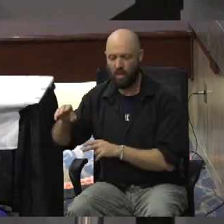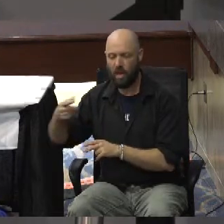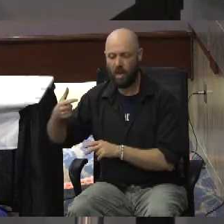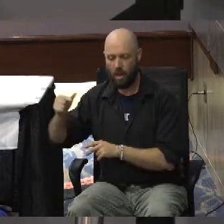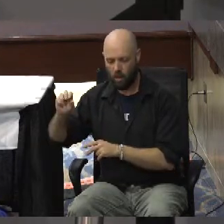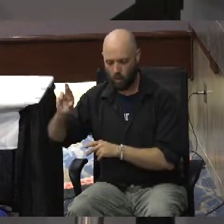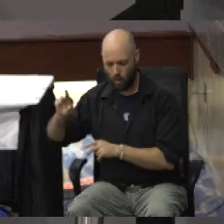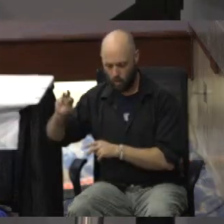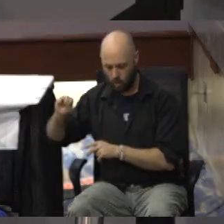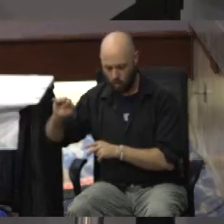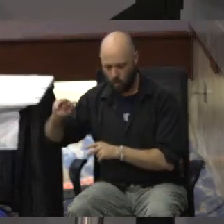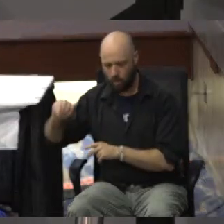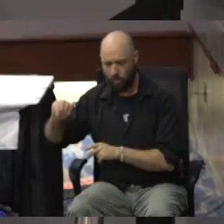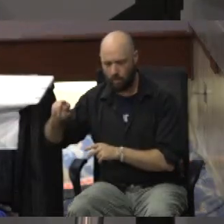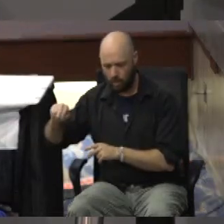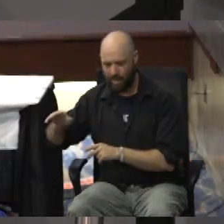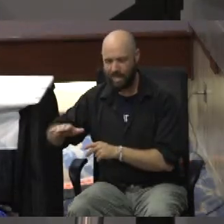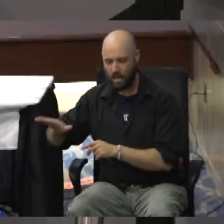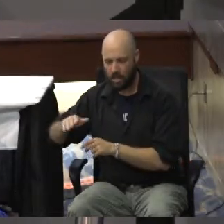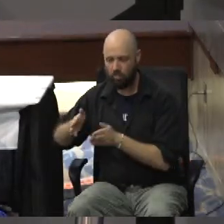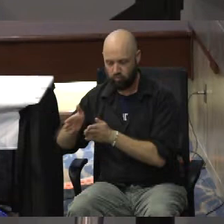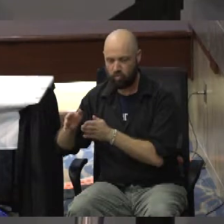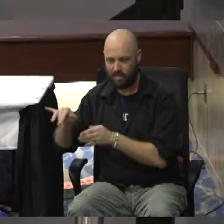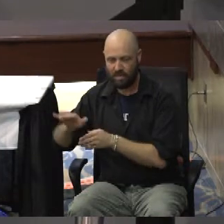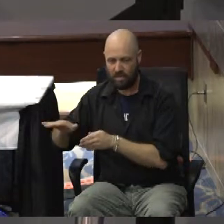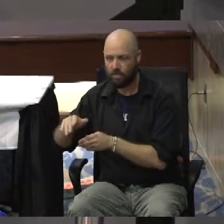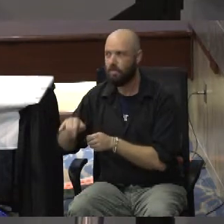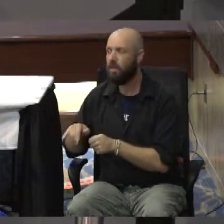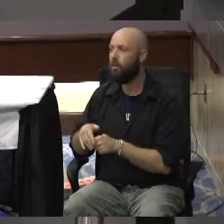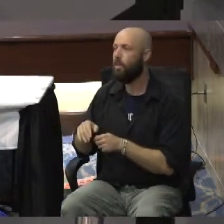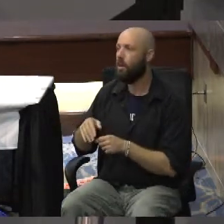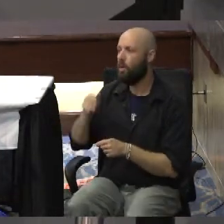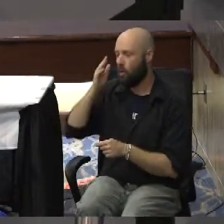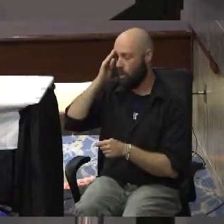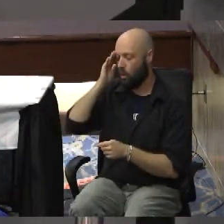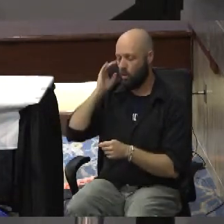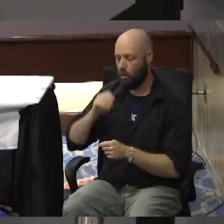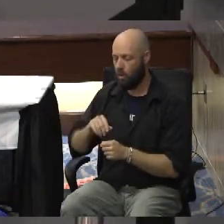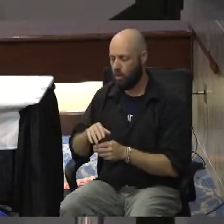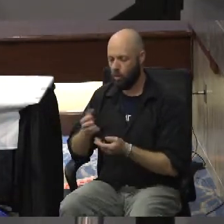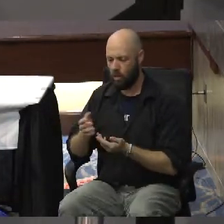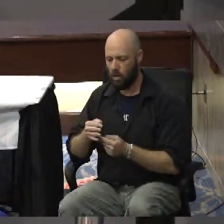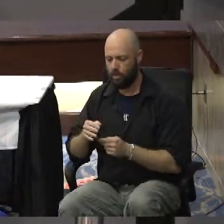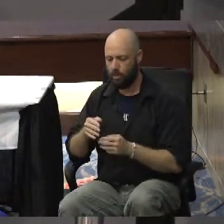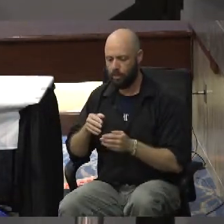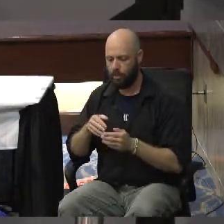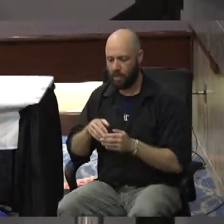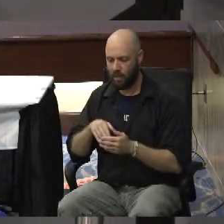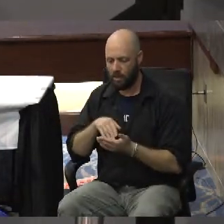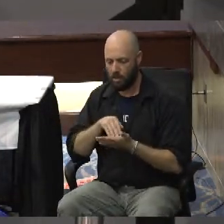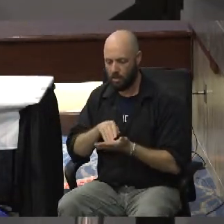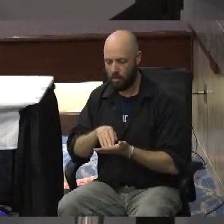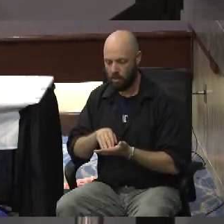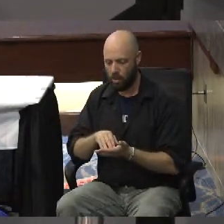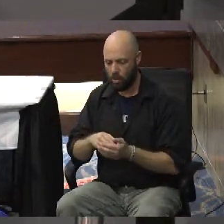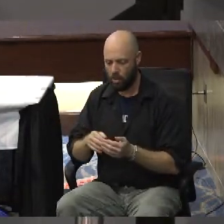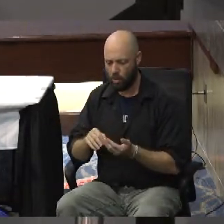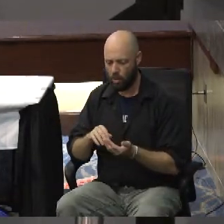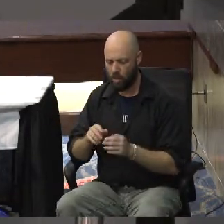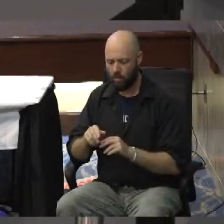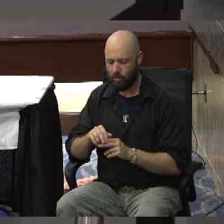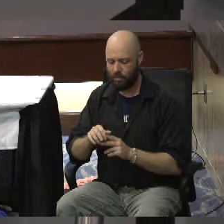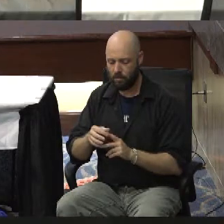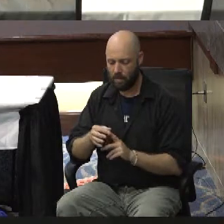vote of 11-0, Plan Commission recommended approval of the request based on the findings required for granting a special permit per section 28-122 of the zoning